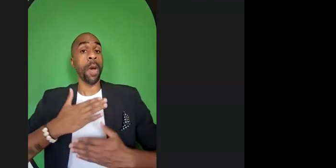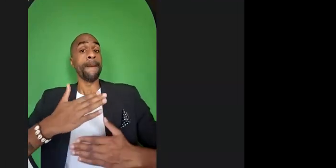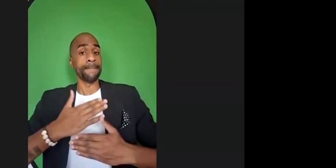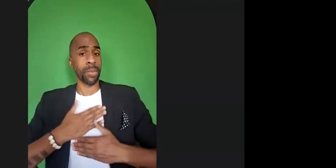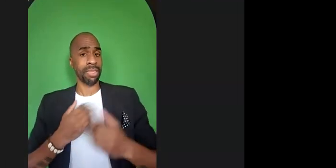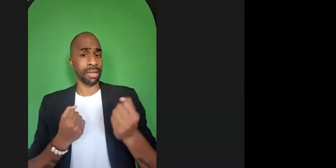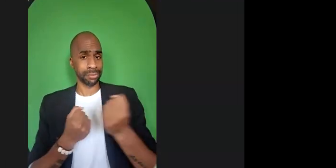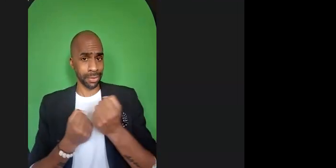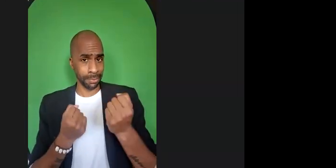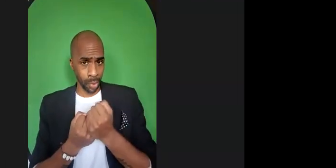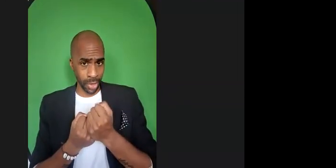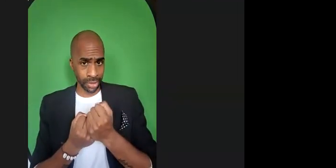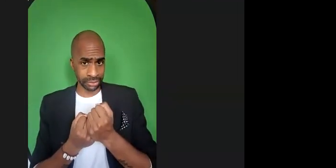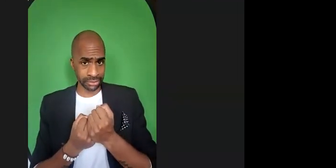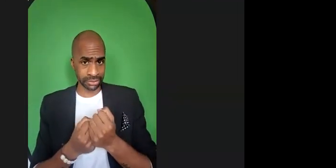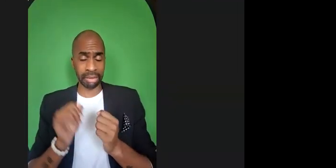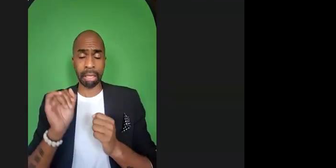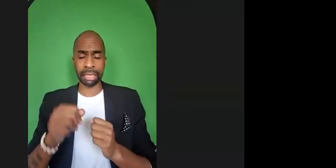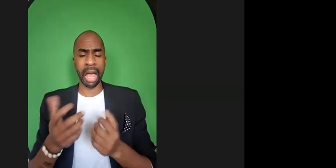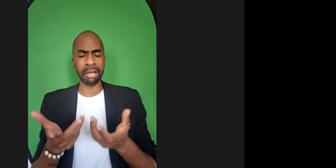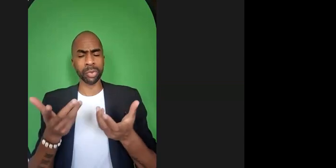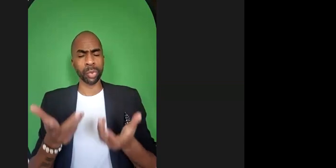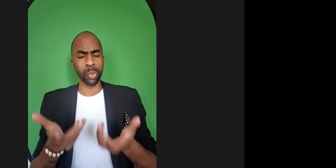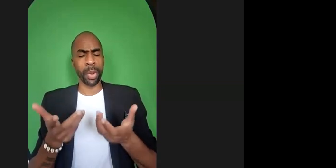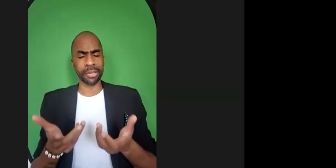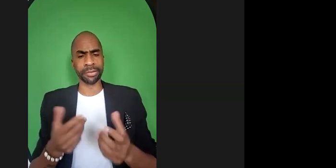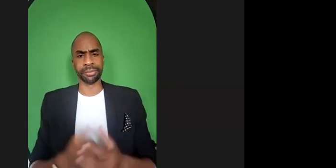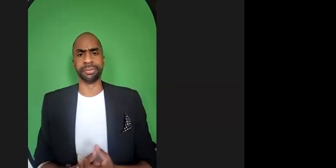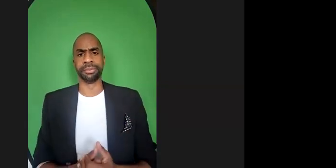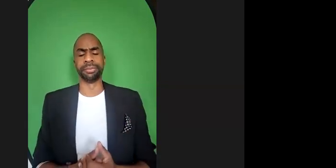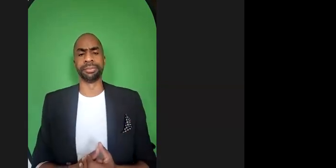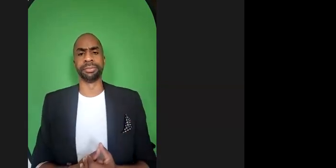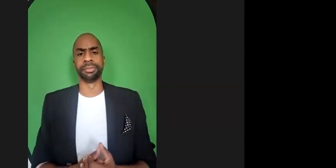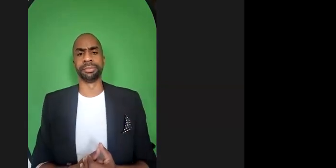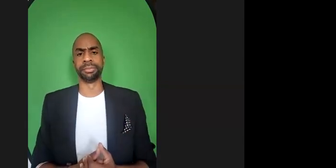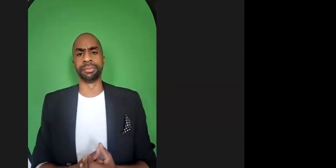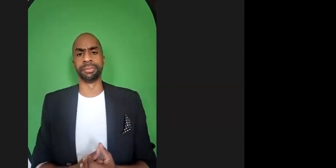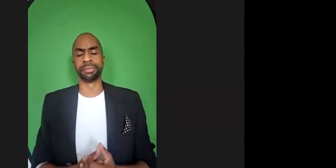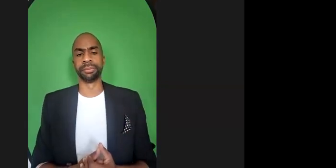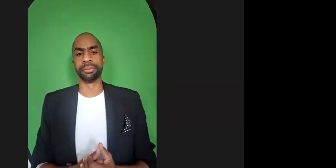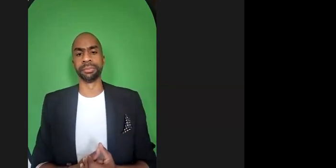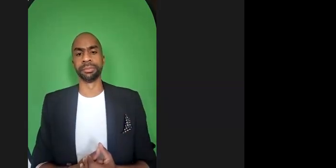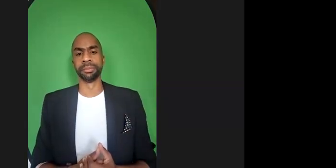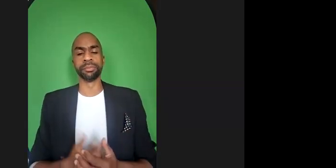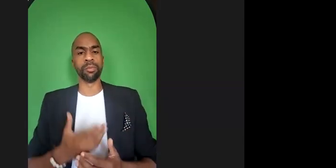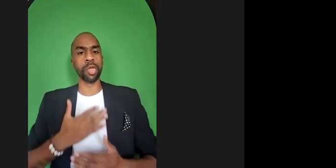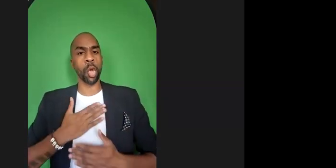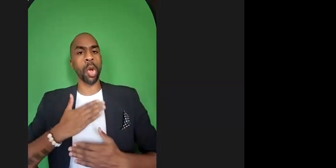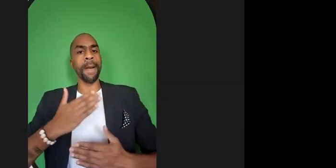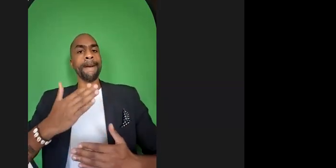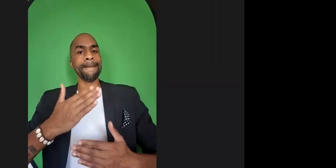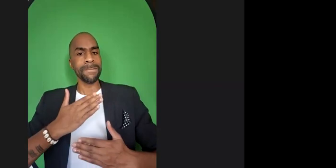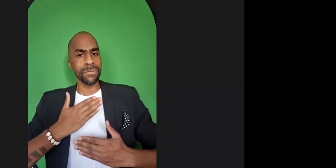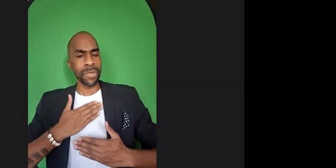very, can be very weighty ones as well in this illness. So as the breathing gets